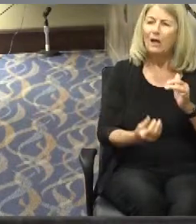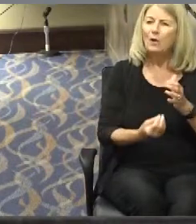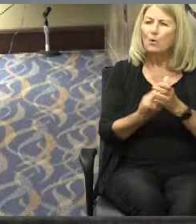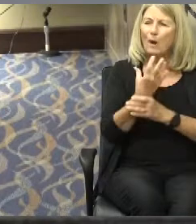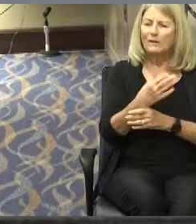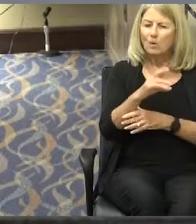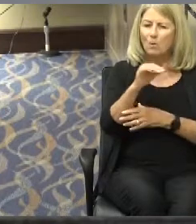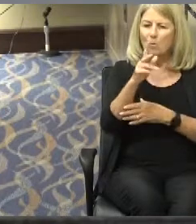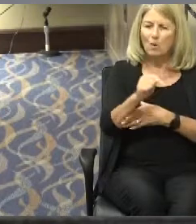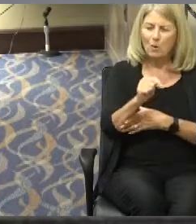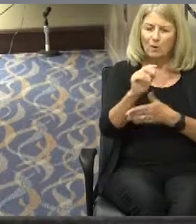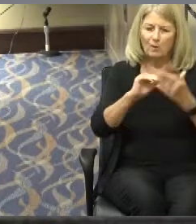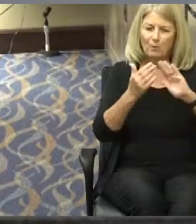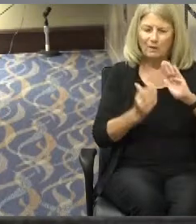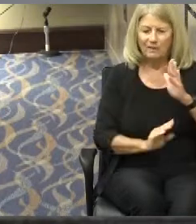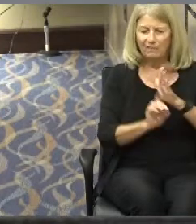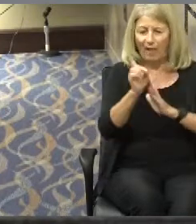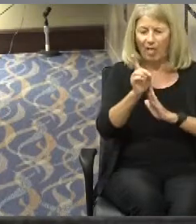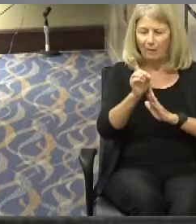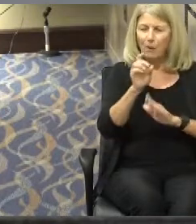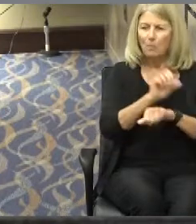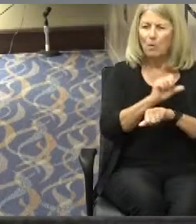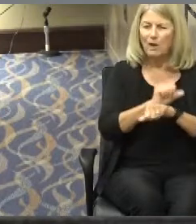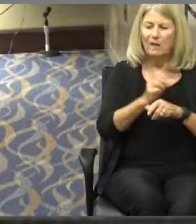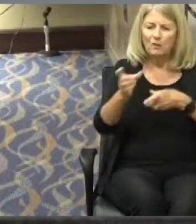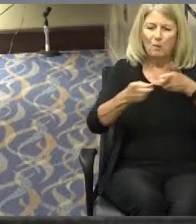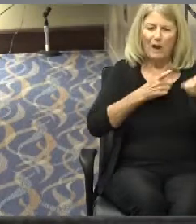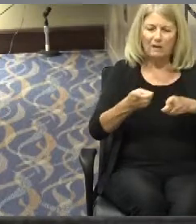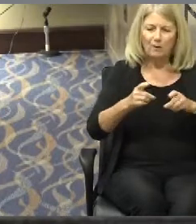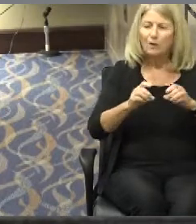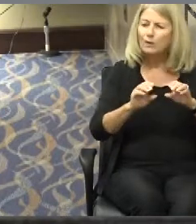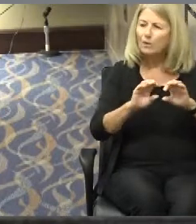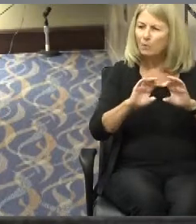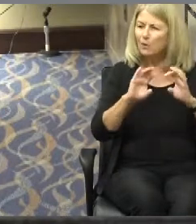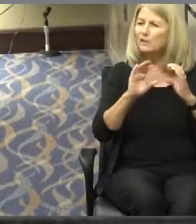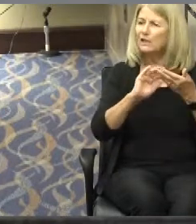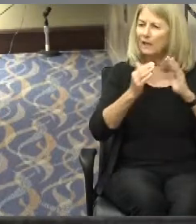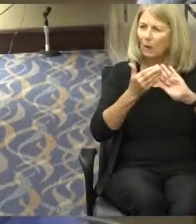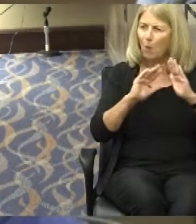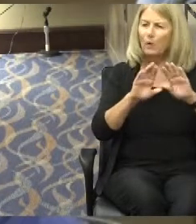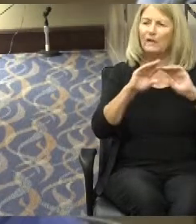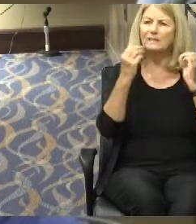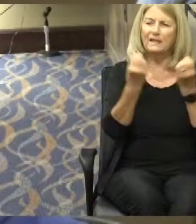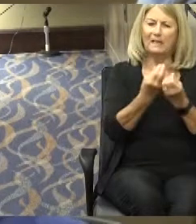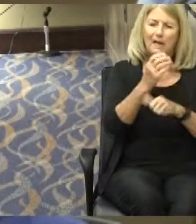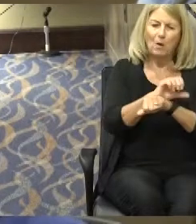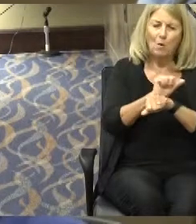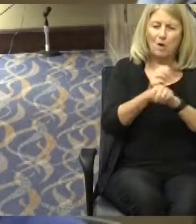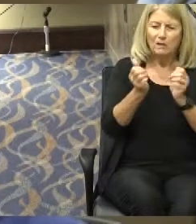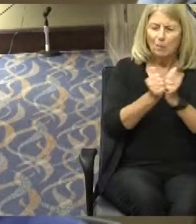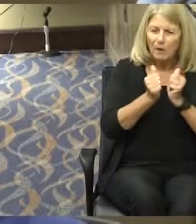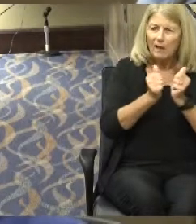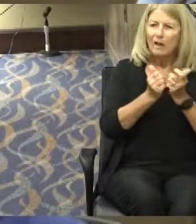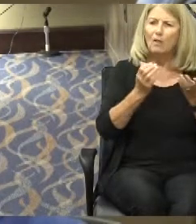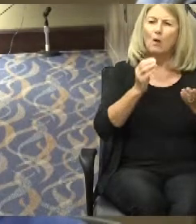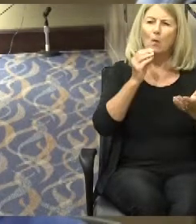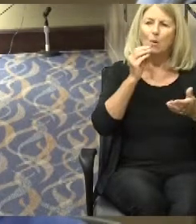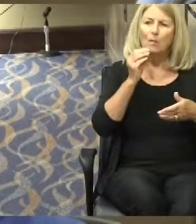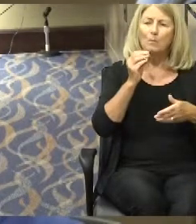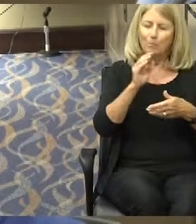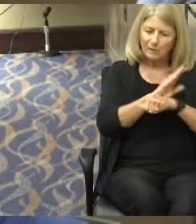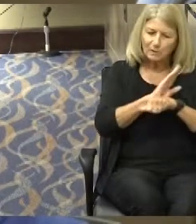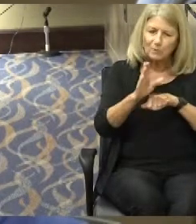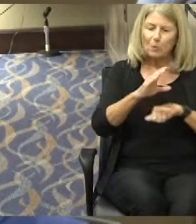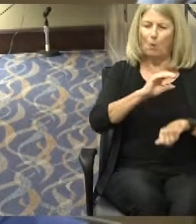Development, working most recently as the Director of Community Organizing. He's worked with residents, business owners, churches,